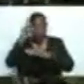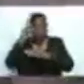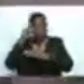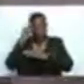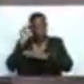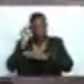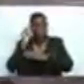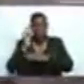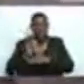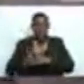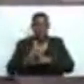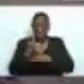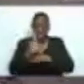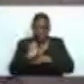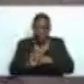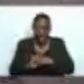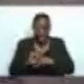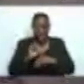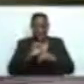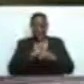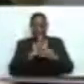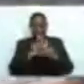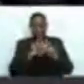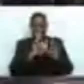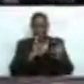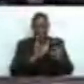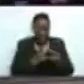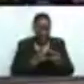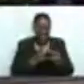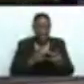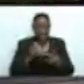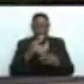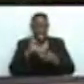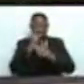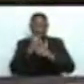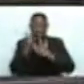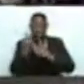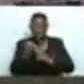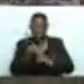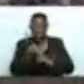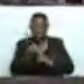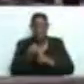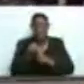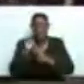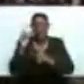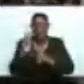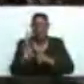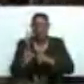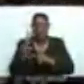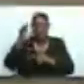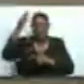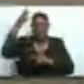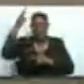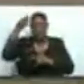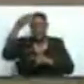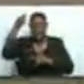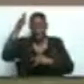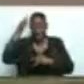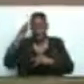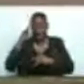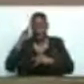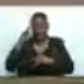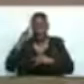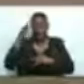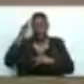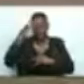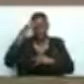buildings, including the Broadcasting Corporation of the Bahamas and the Ministry of Social Services, flew national flags at half-mast, an acknowledgement